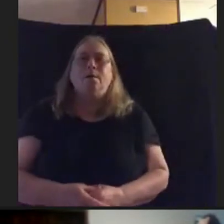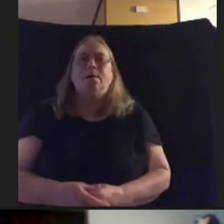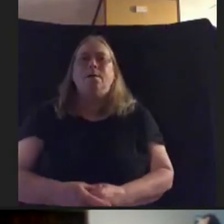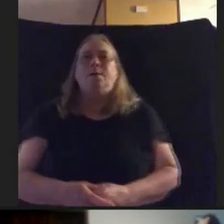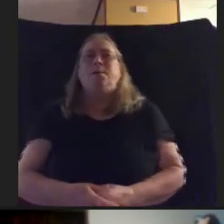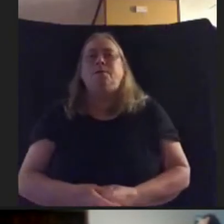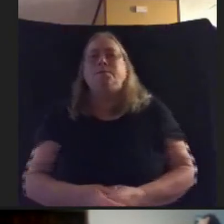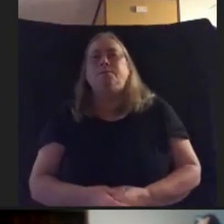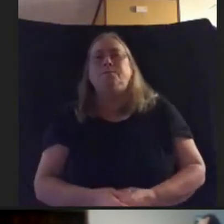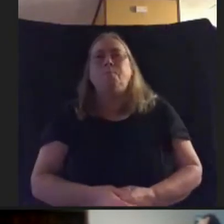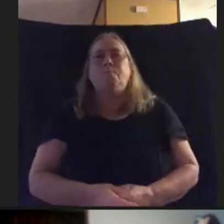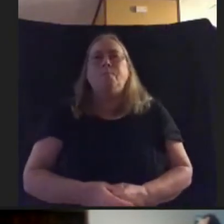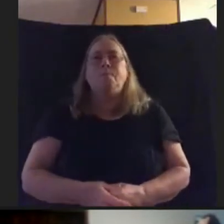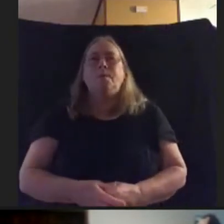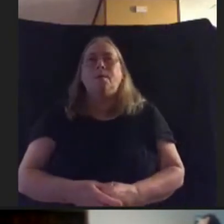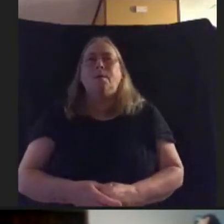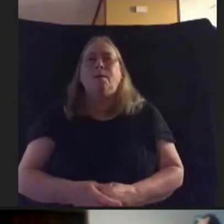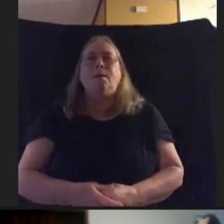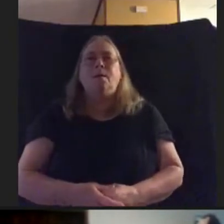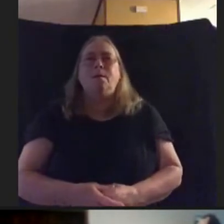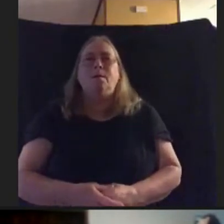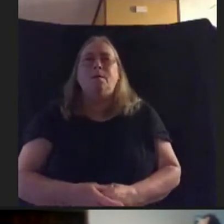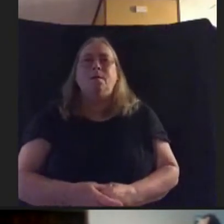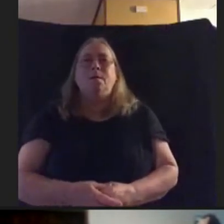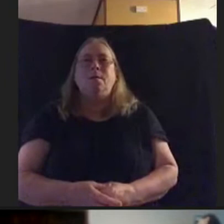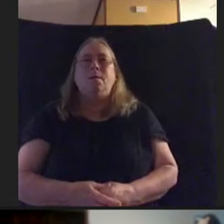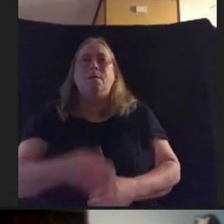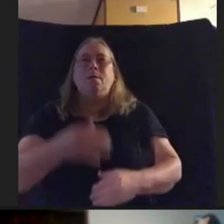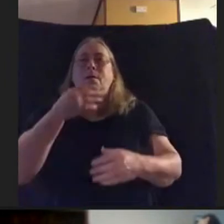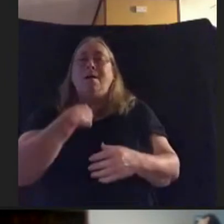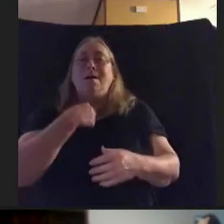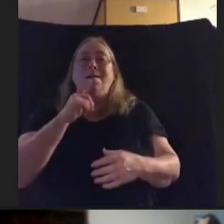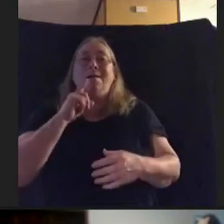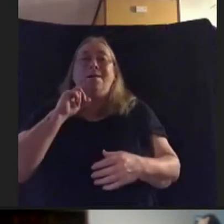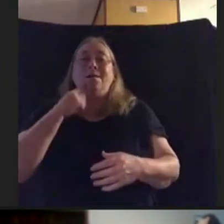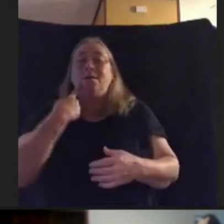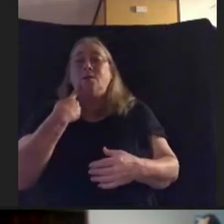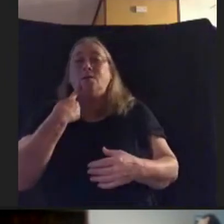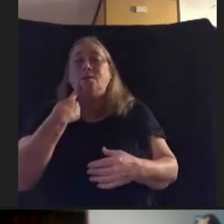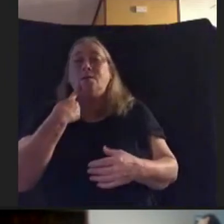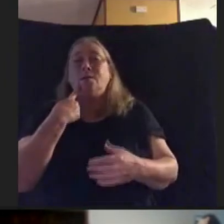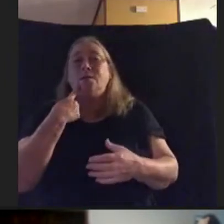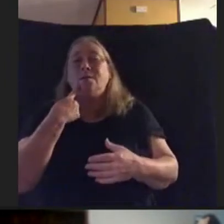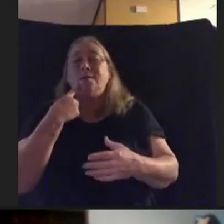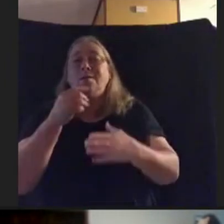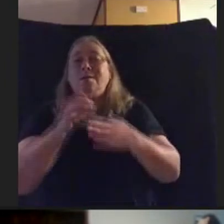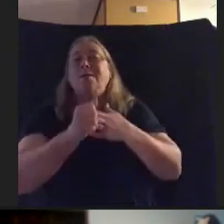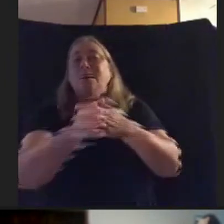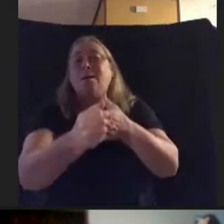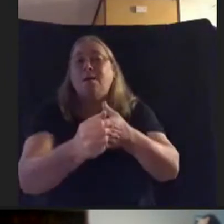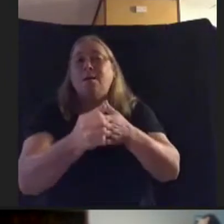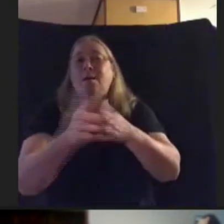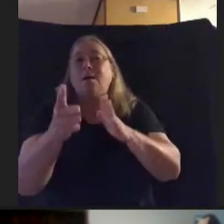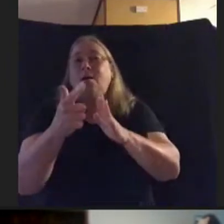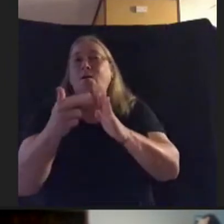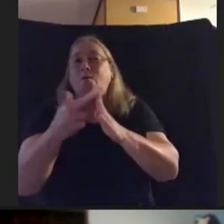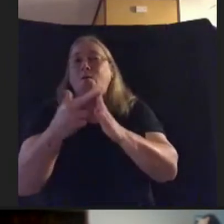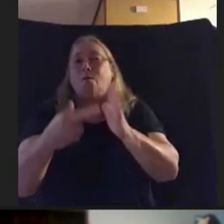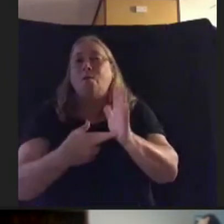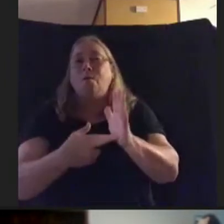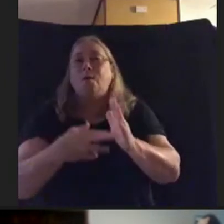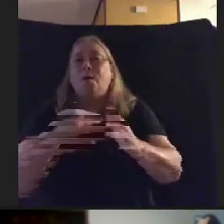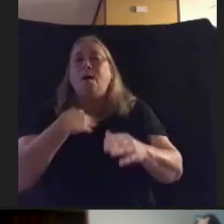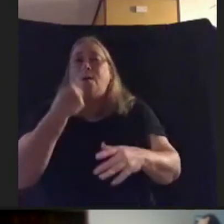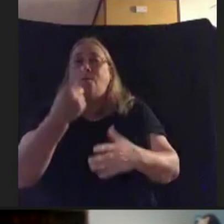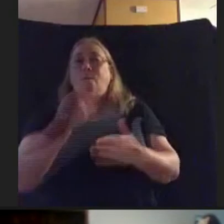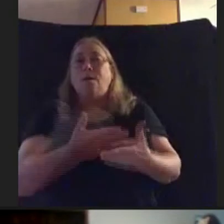Yeah, there was a pretty significant national shift in the guidance for doing that. So that's one thing, is let's go